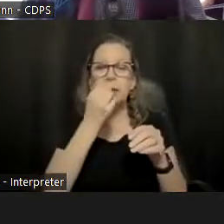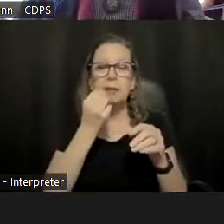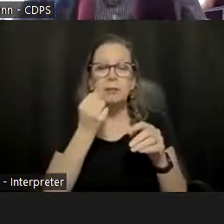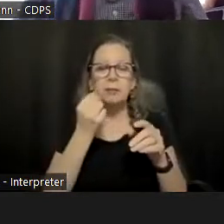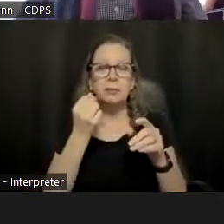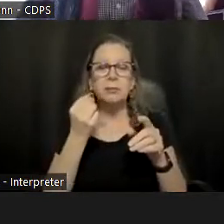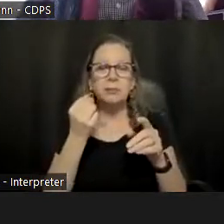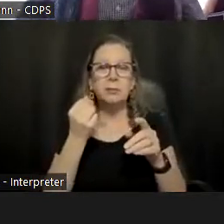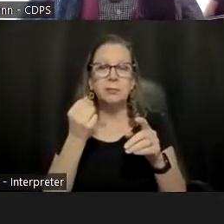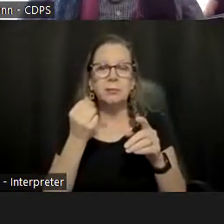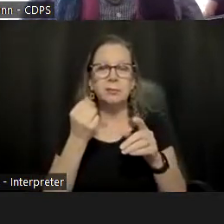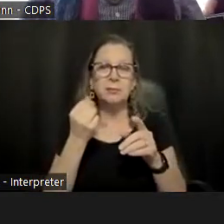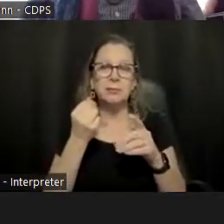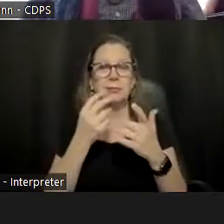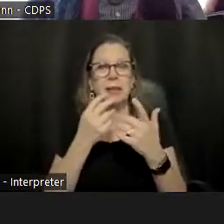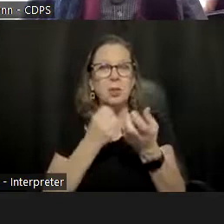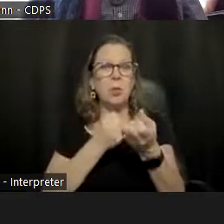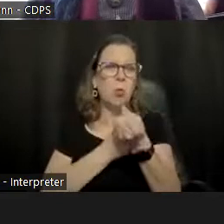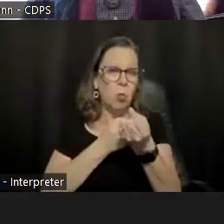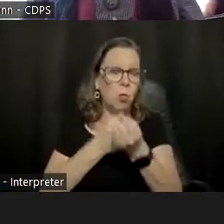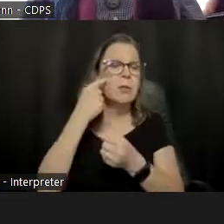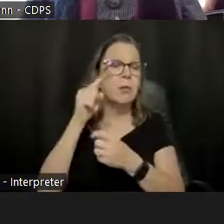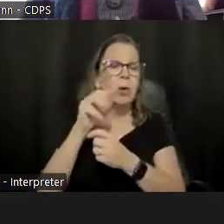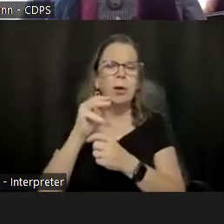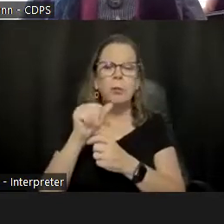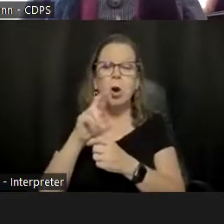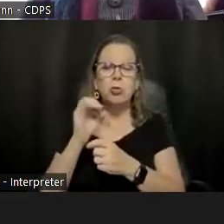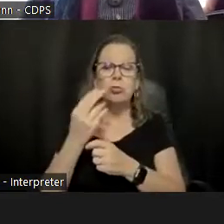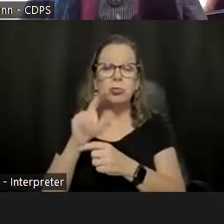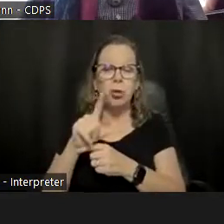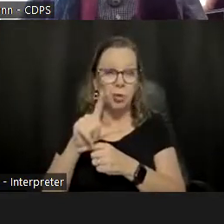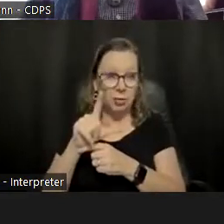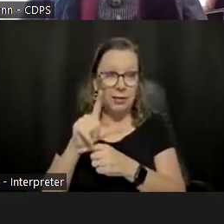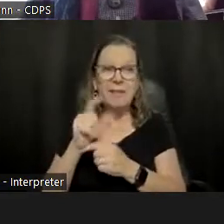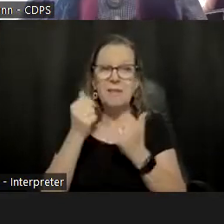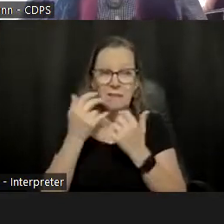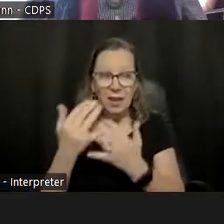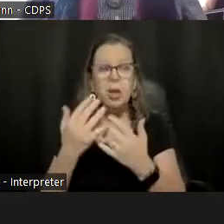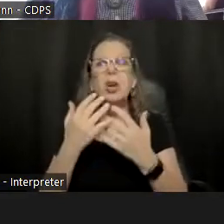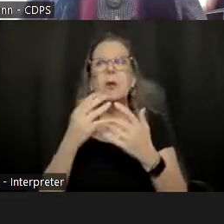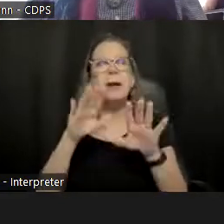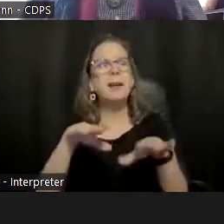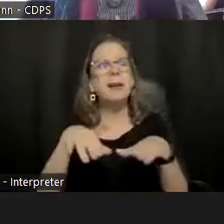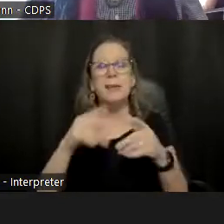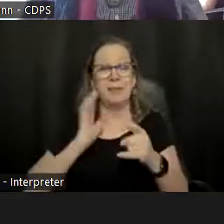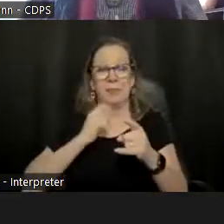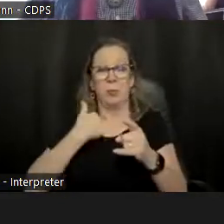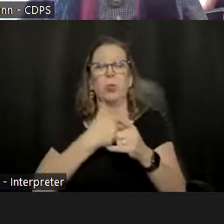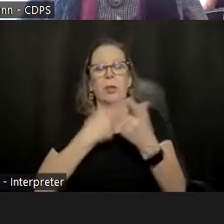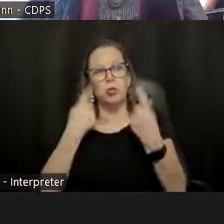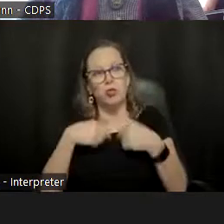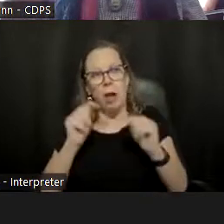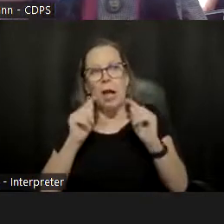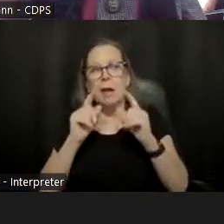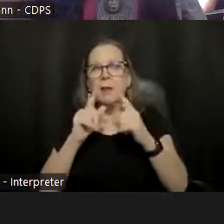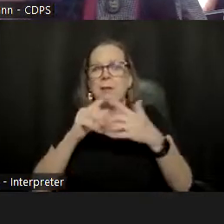of like just supports for Marshall Fire and just ways that we've, tried to be flexible and also use like what we, like